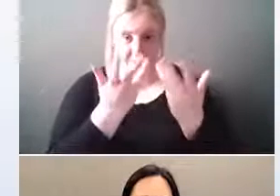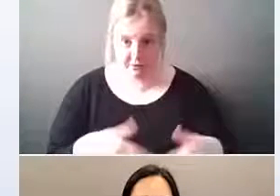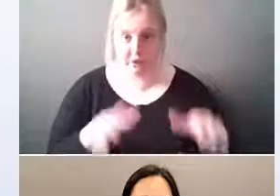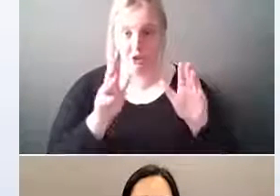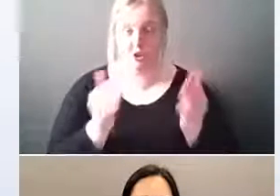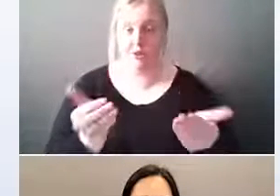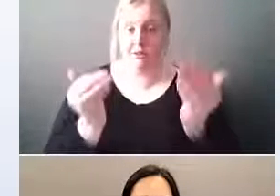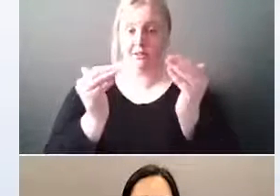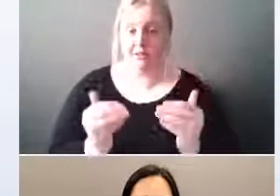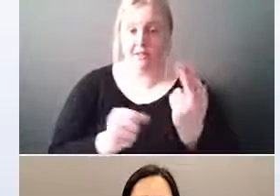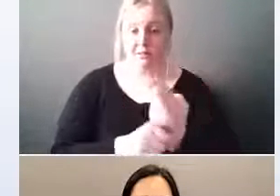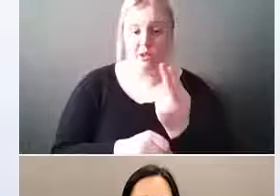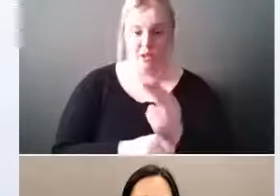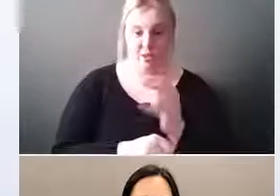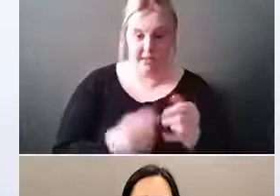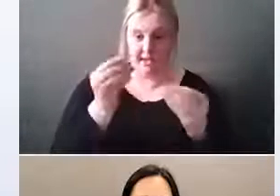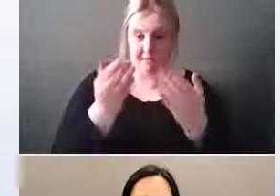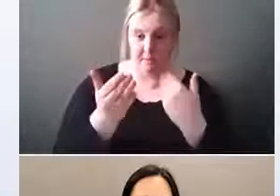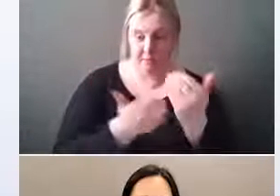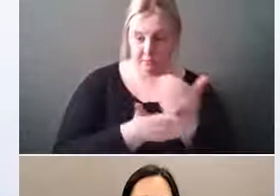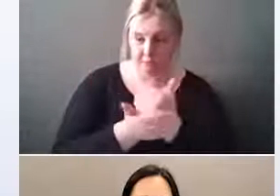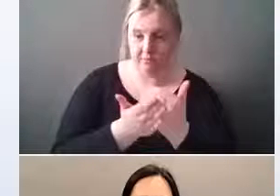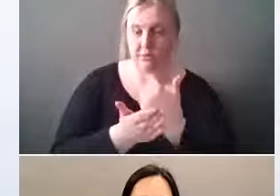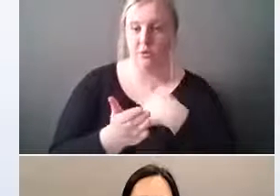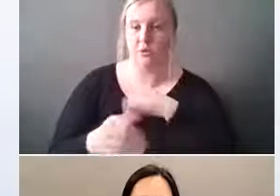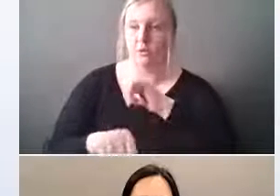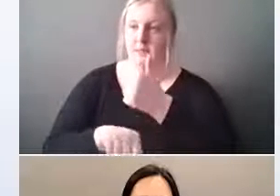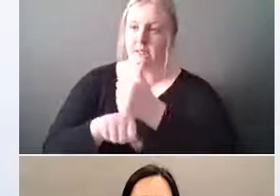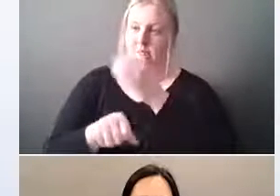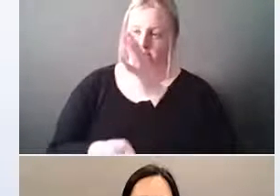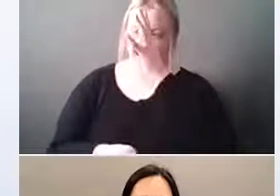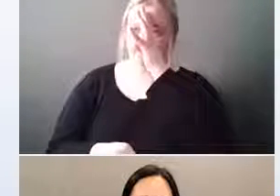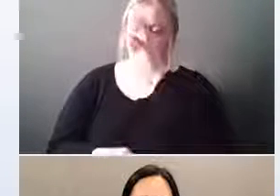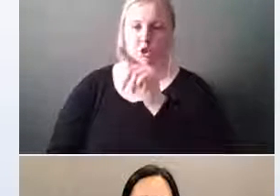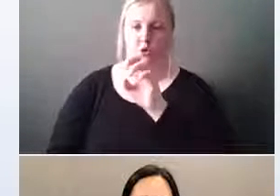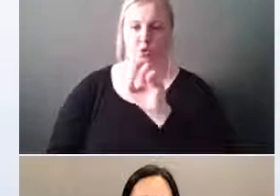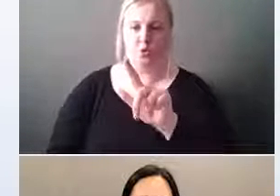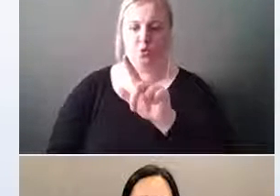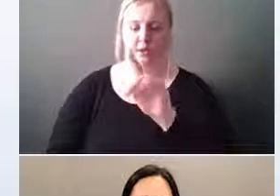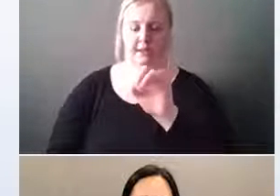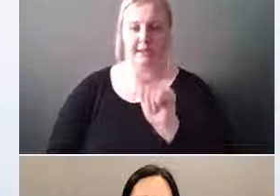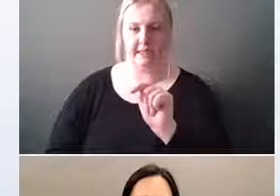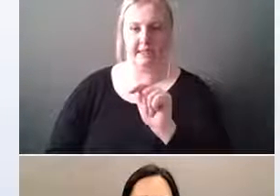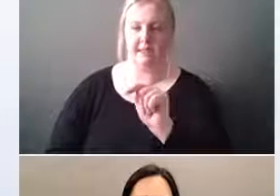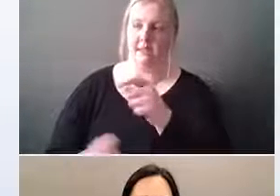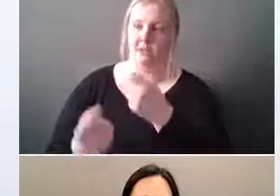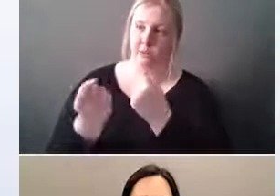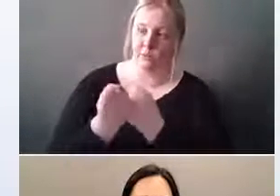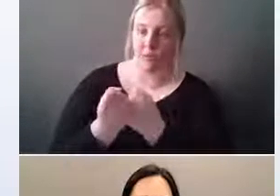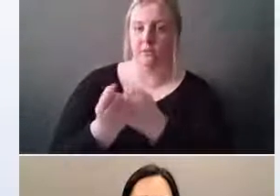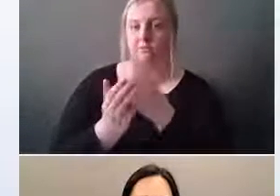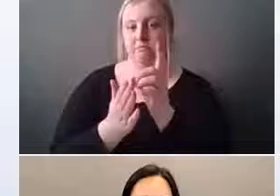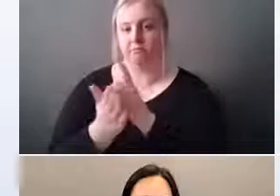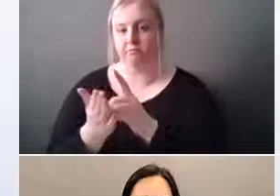use this data. We were able to develop and create a toolkit designed to support the implementation of